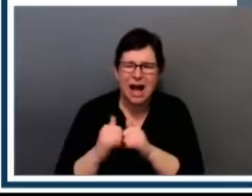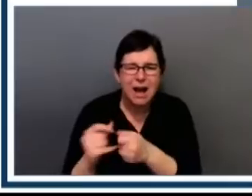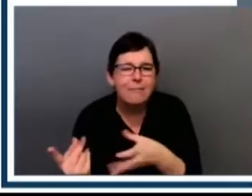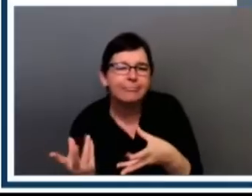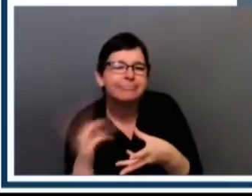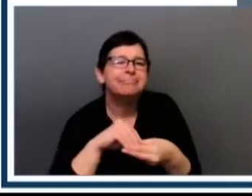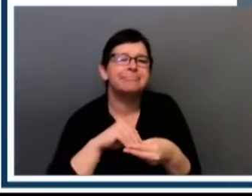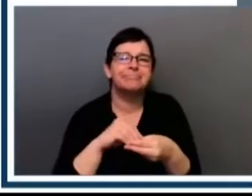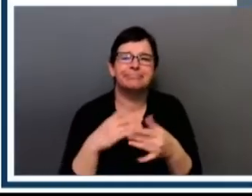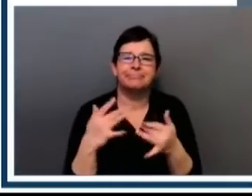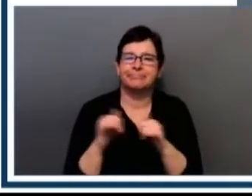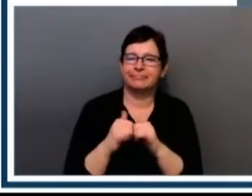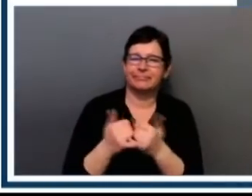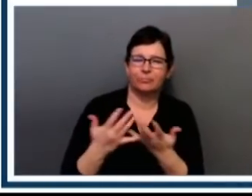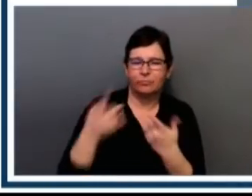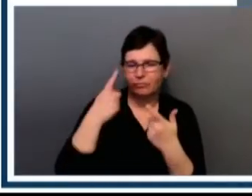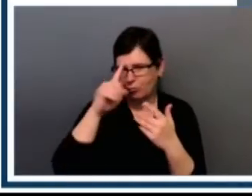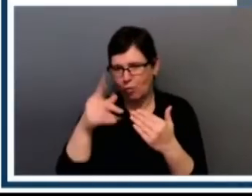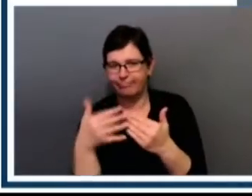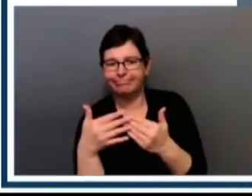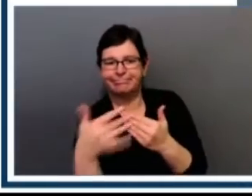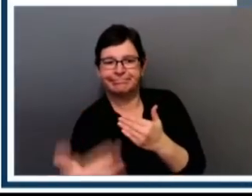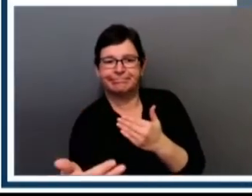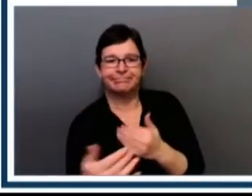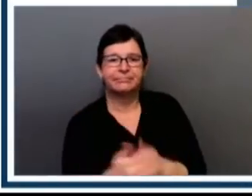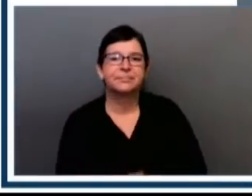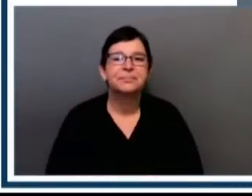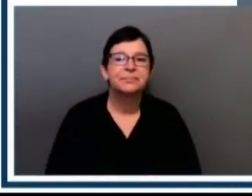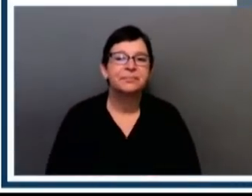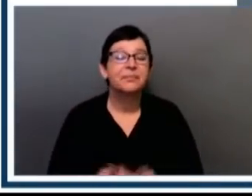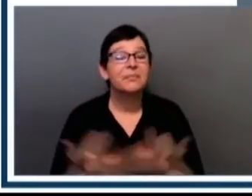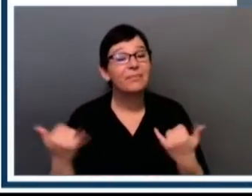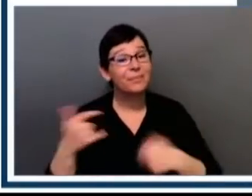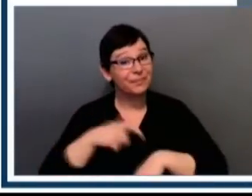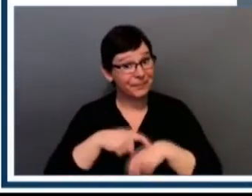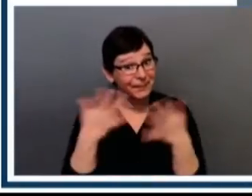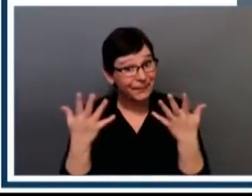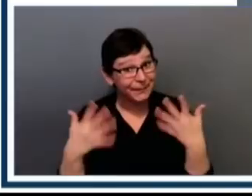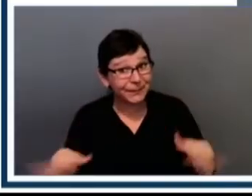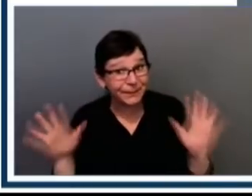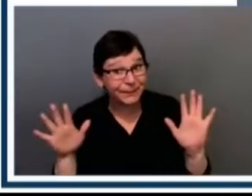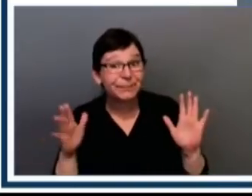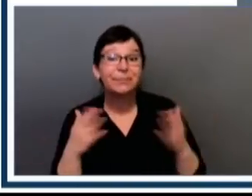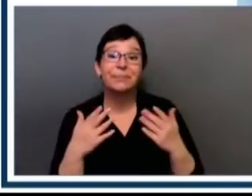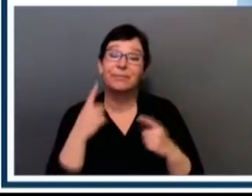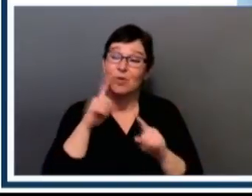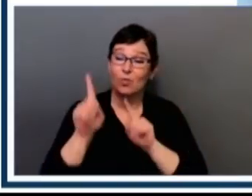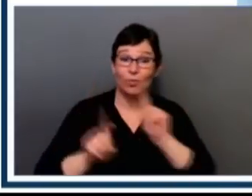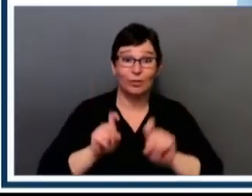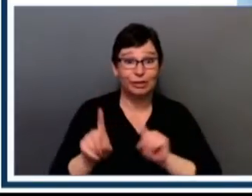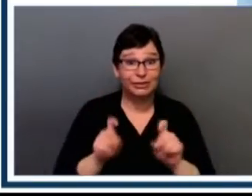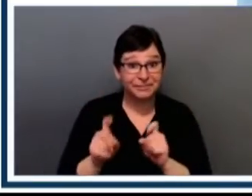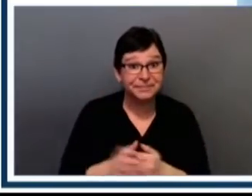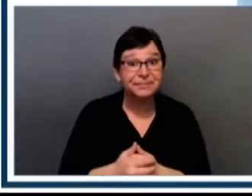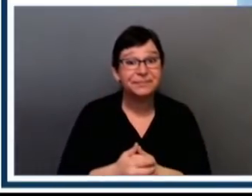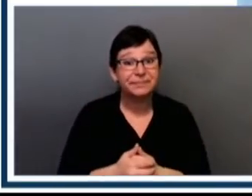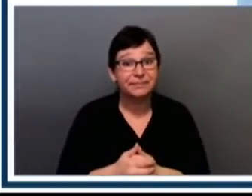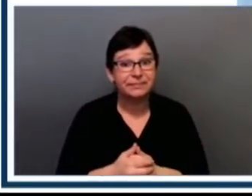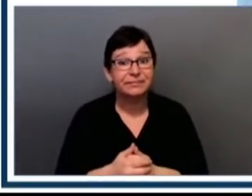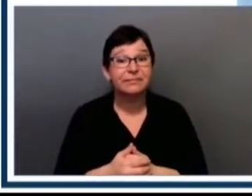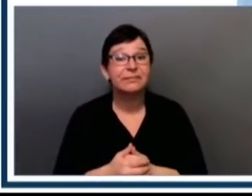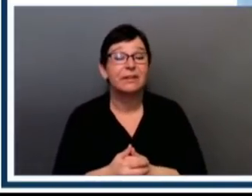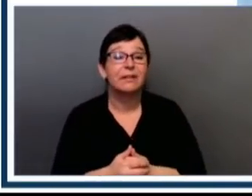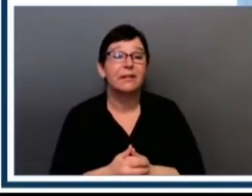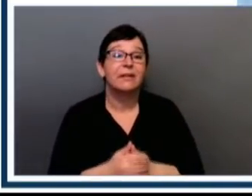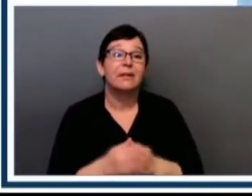ahead. As these things all come off, what will happen to the existing infrastructure for things like access to tests and vaccines? How